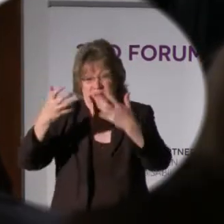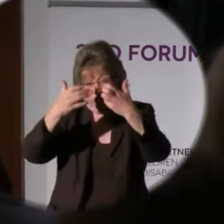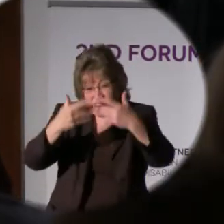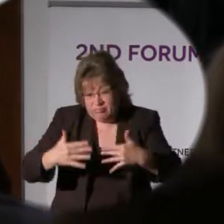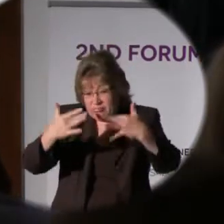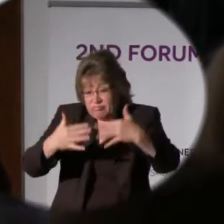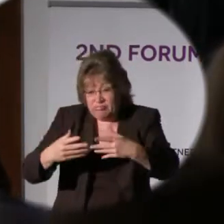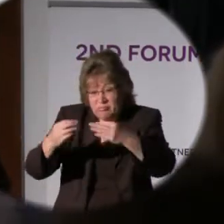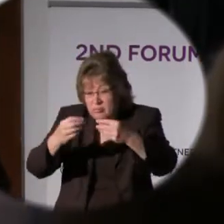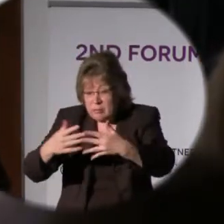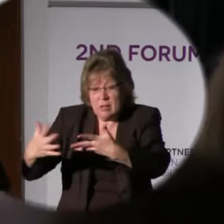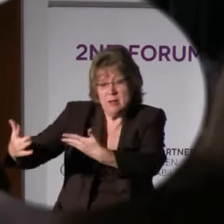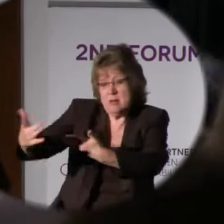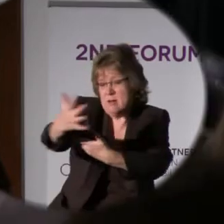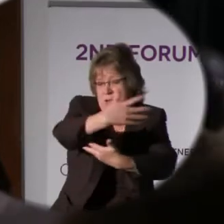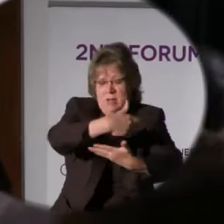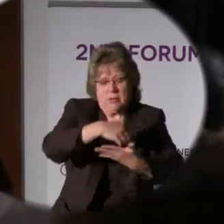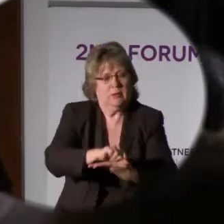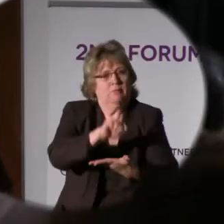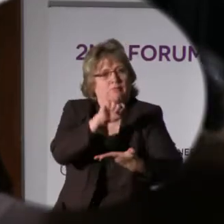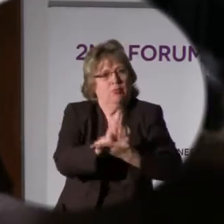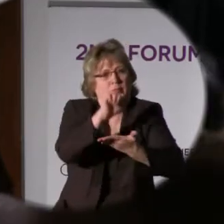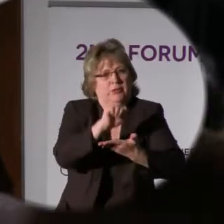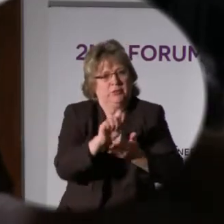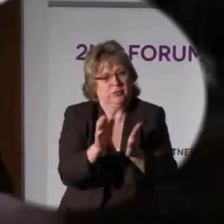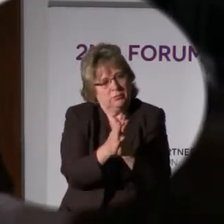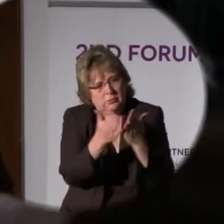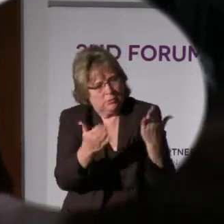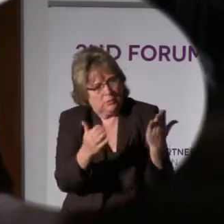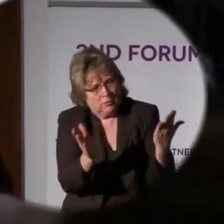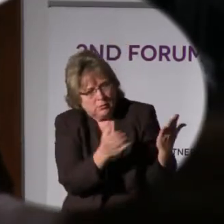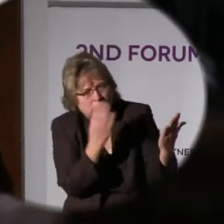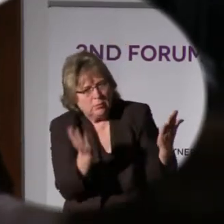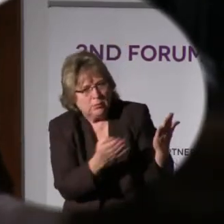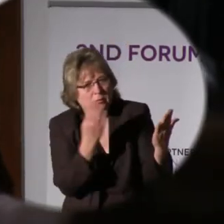with International Children's Report. My ministry